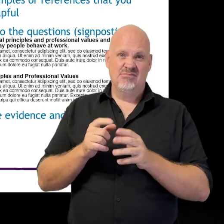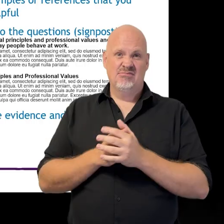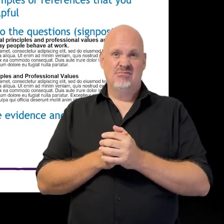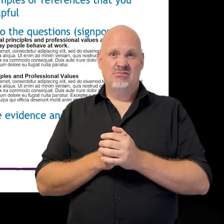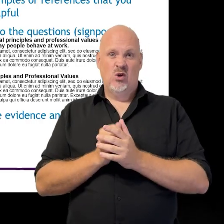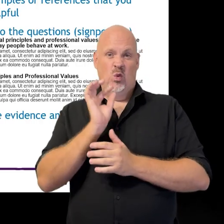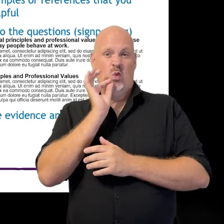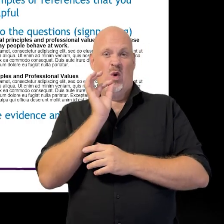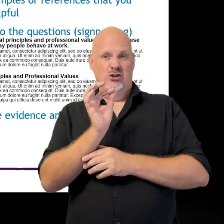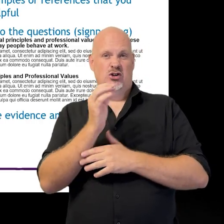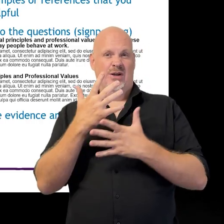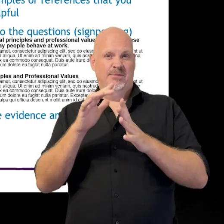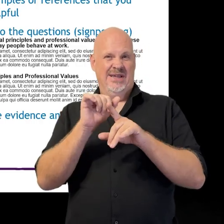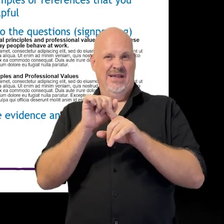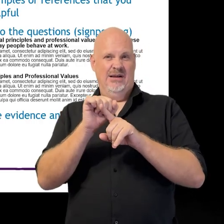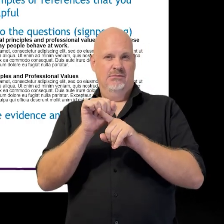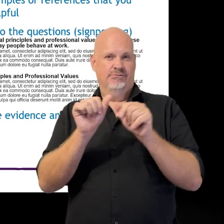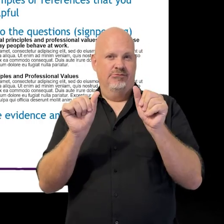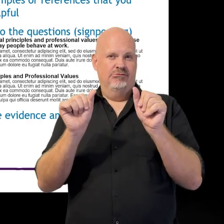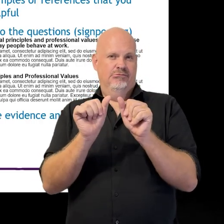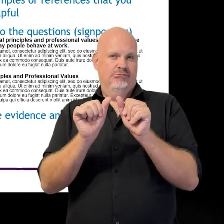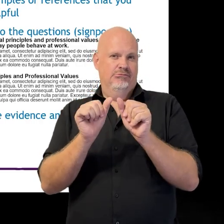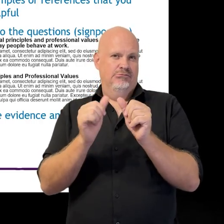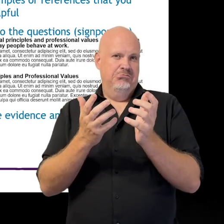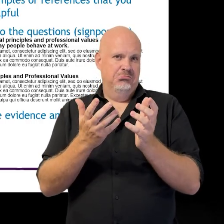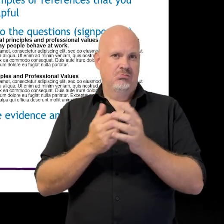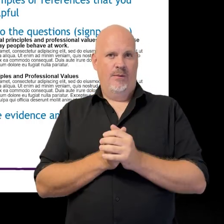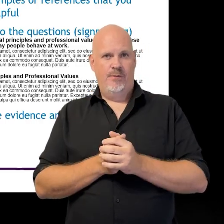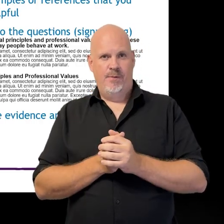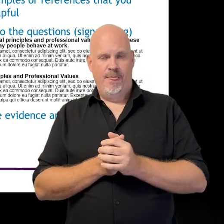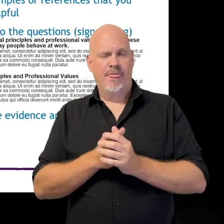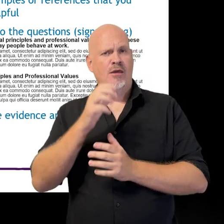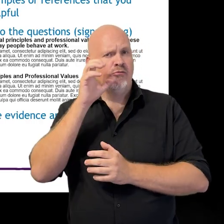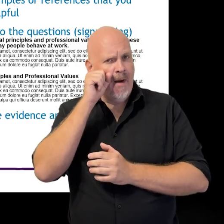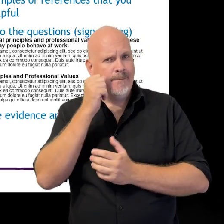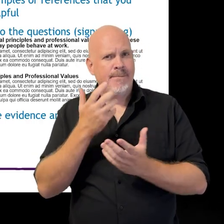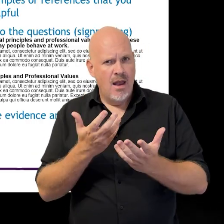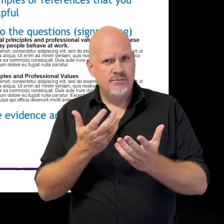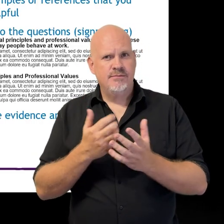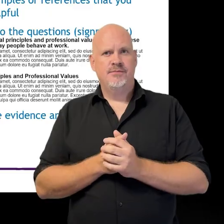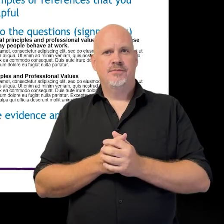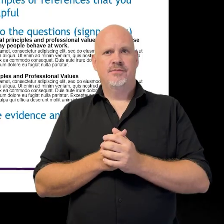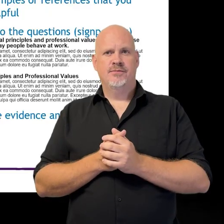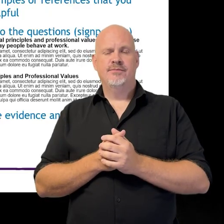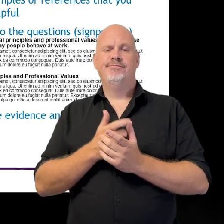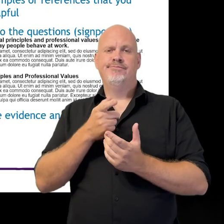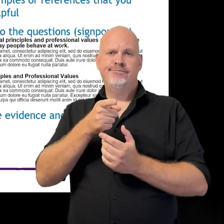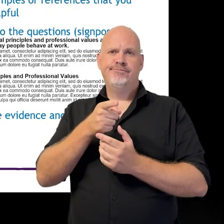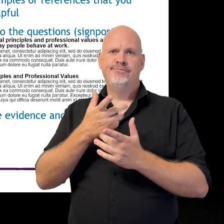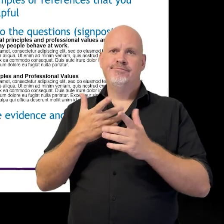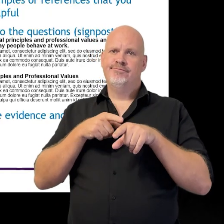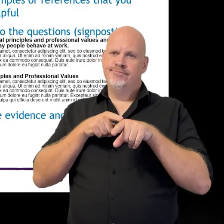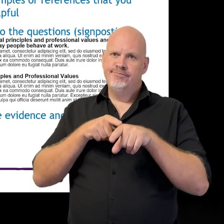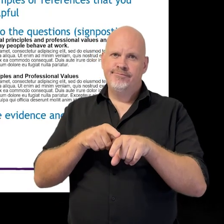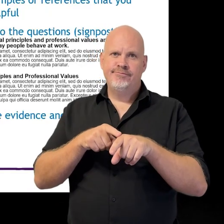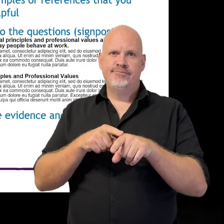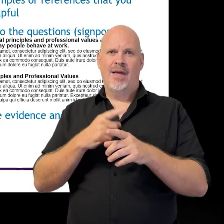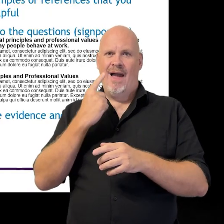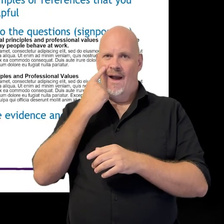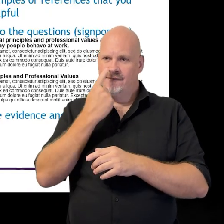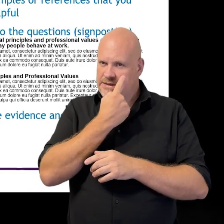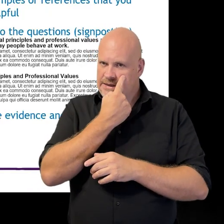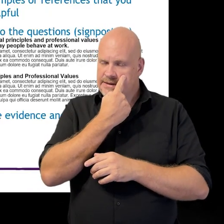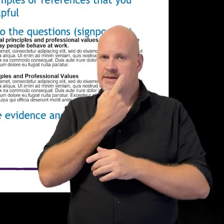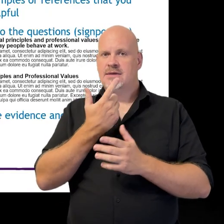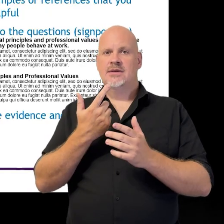those evidence and word count requirements. So in this case, the evidence requirement was just for 4 responses and a